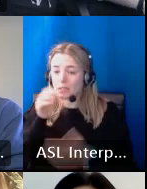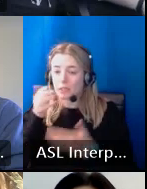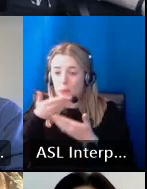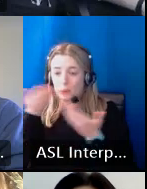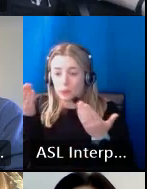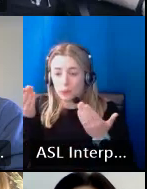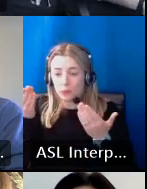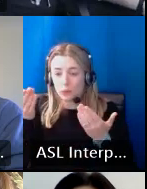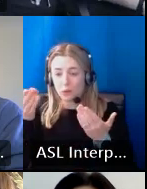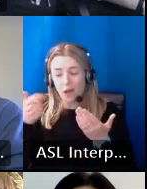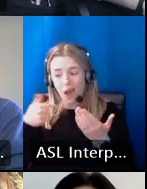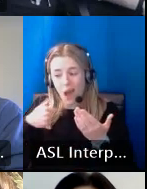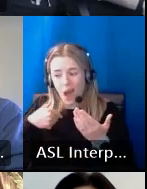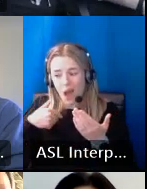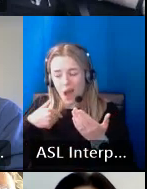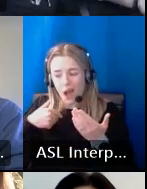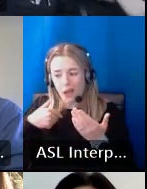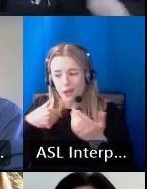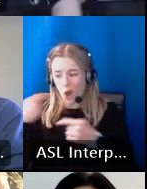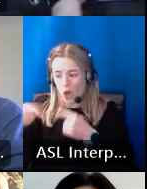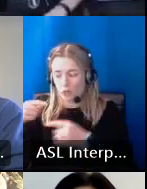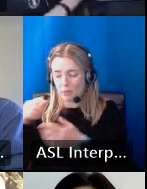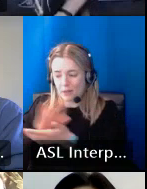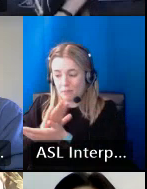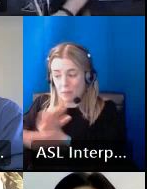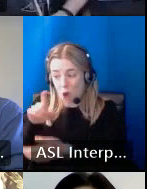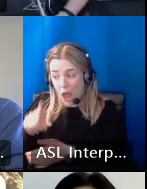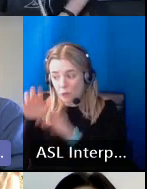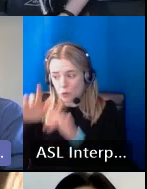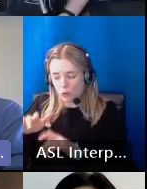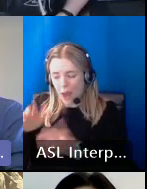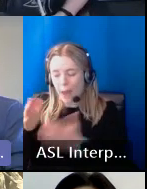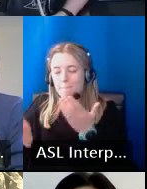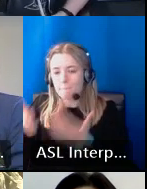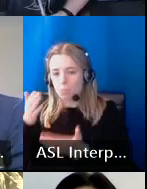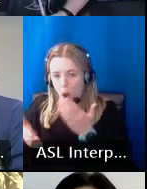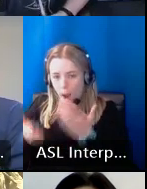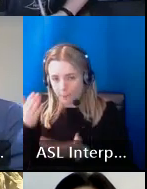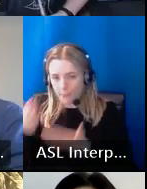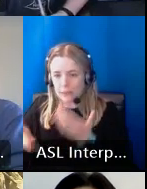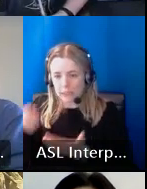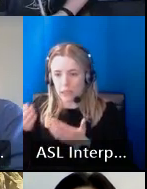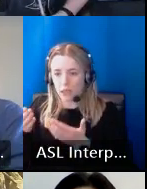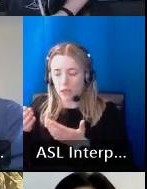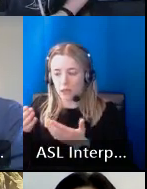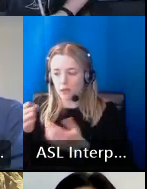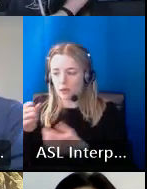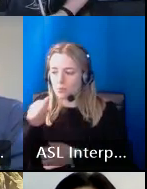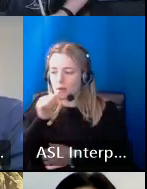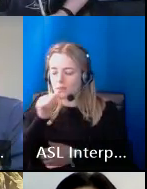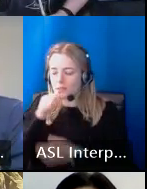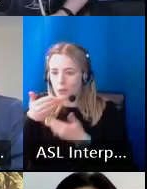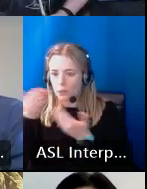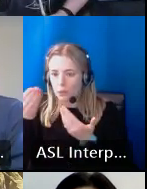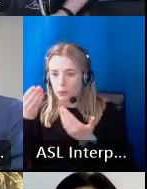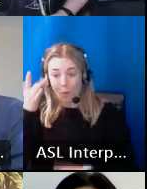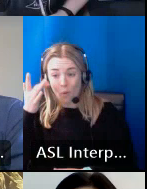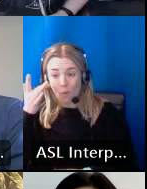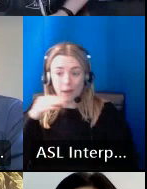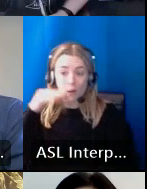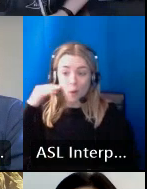route, because to have a camera on you at all times while you're working at home is completely that's